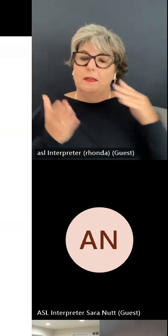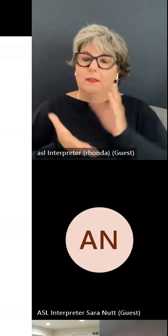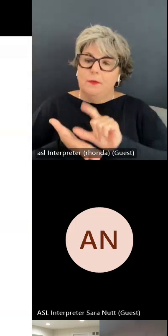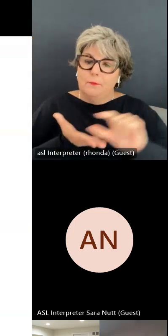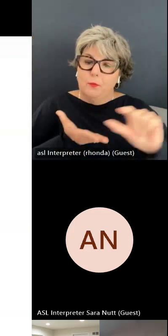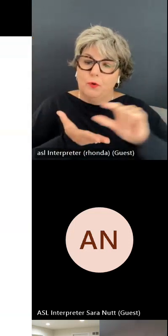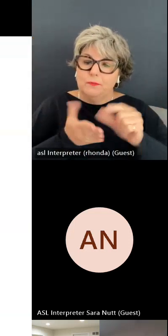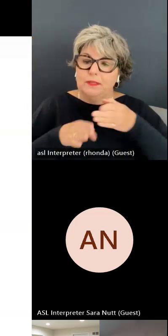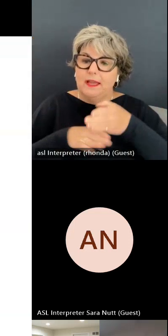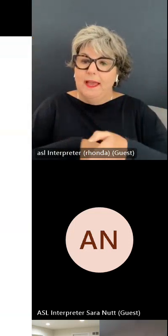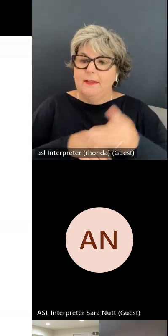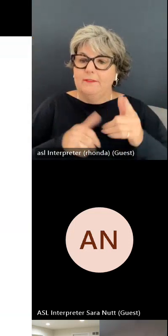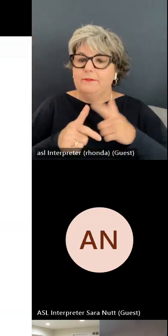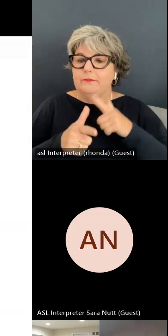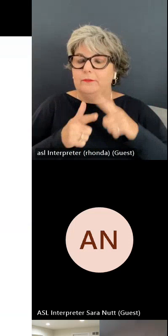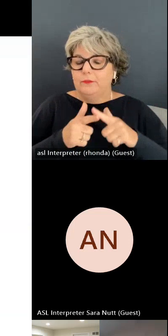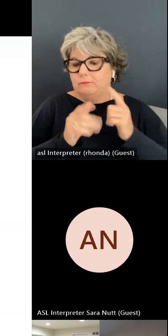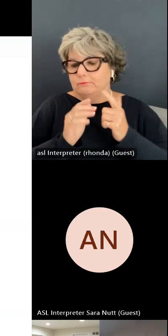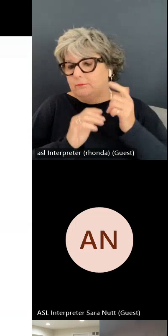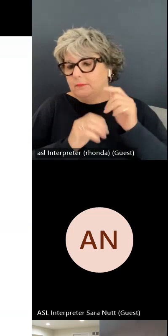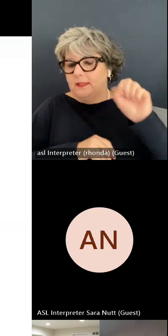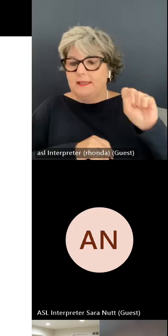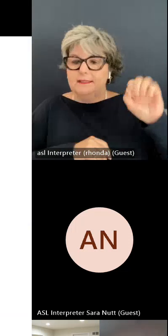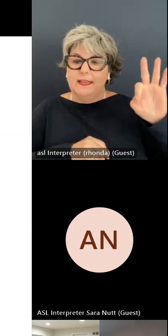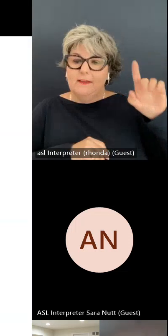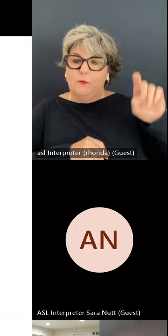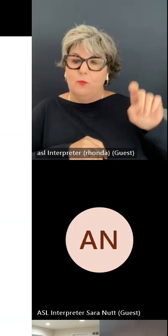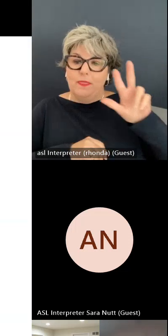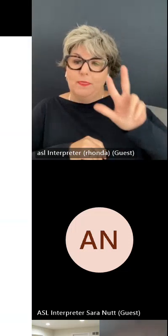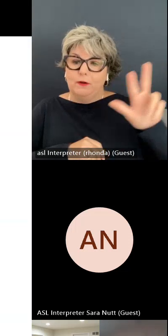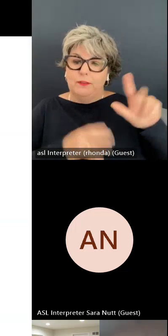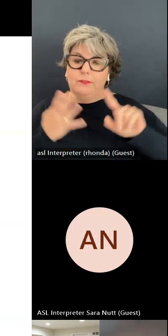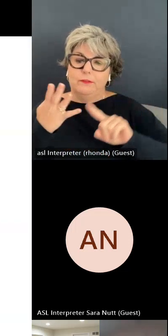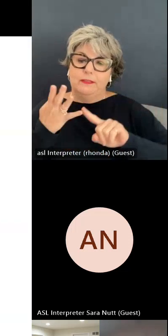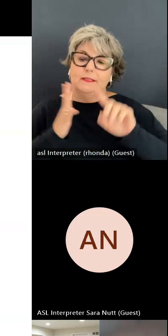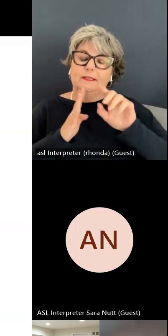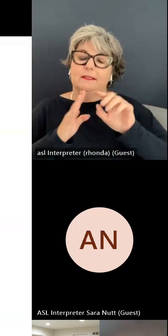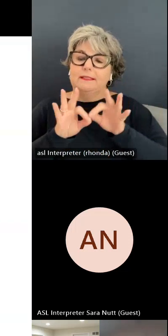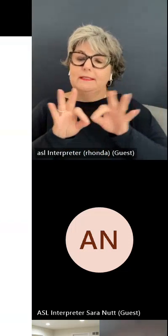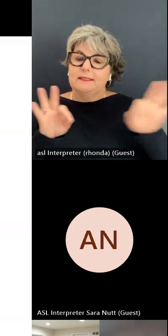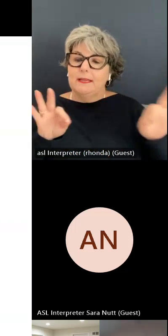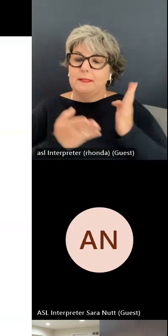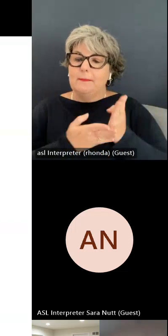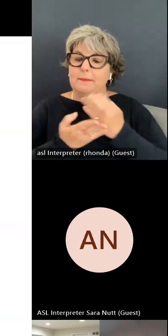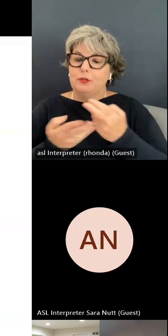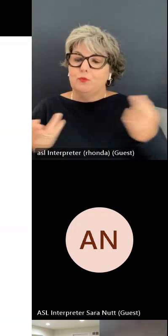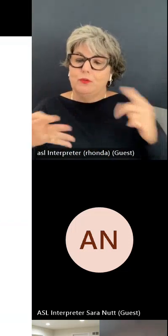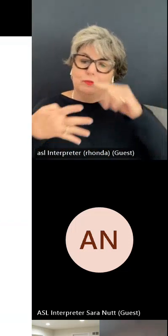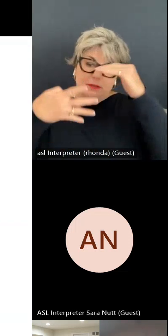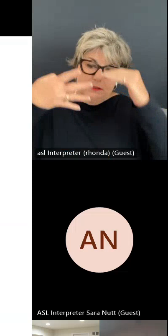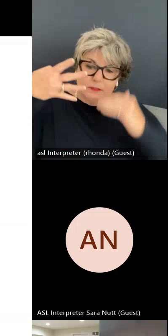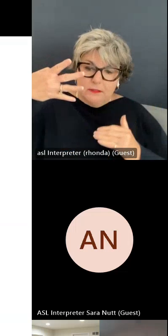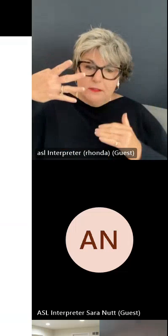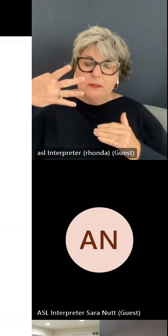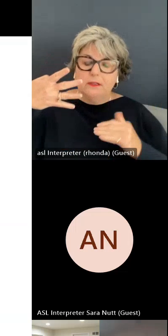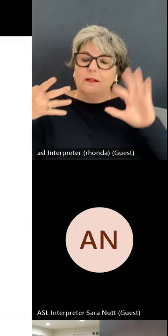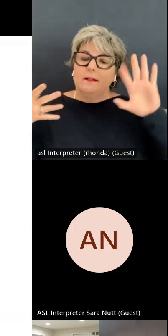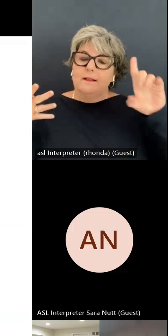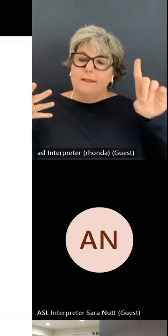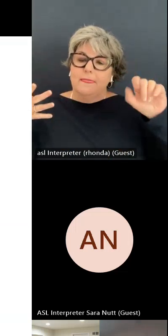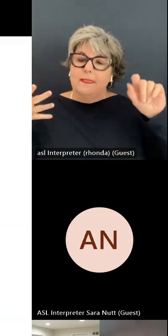the law is enacted, to the SF 133, to the Statement of Budgetary Resources. So the data flows